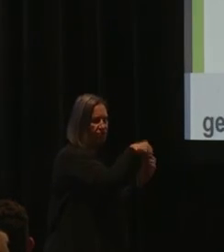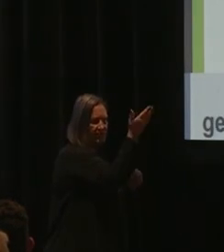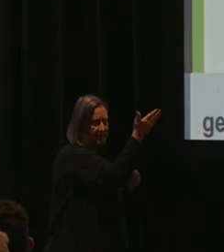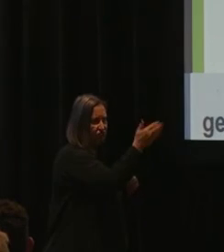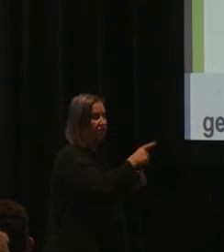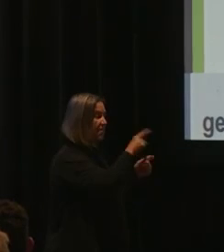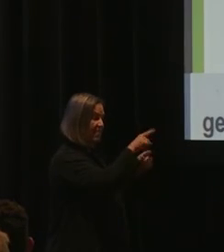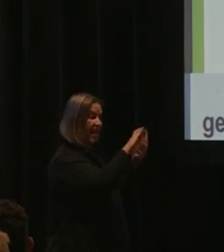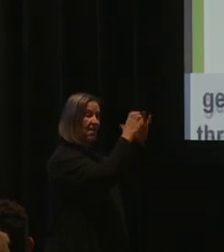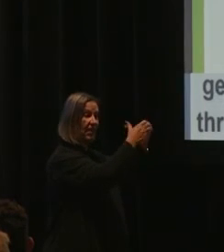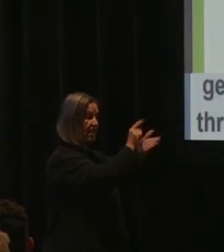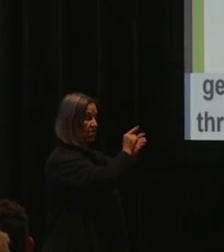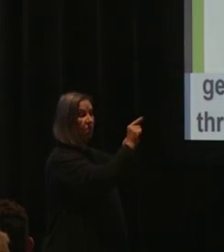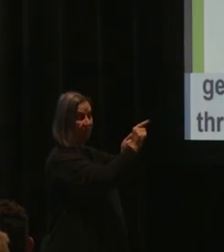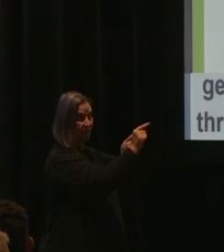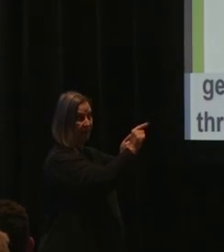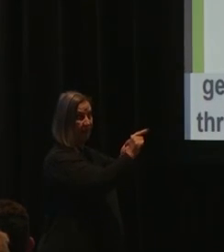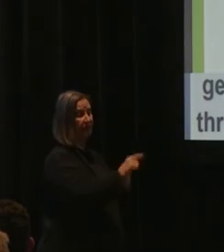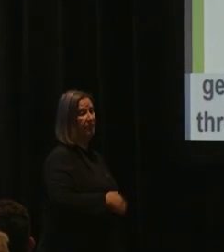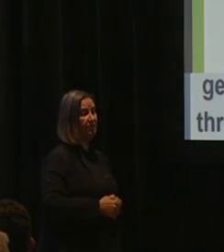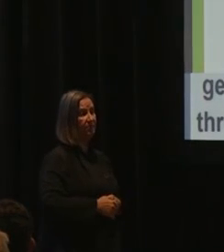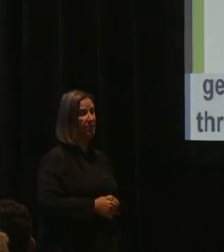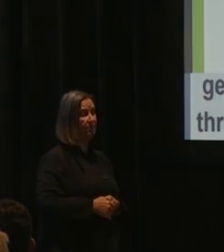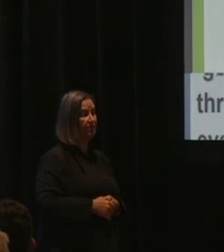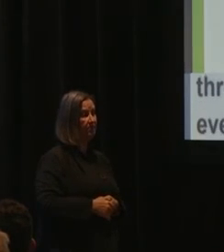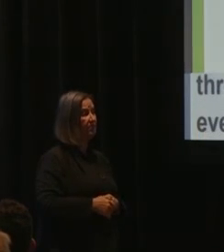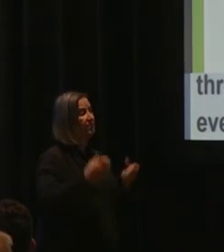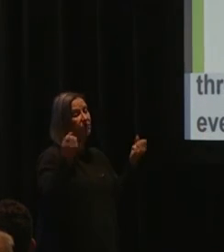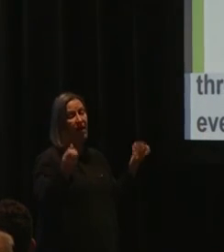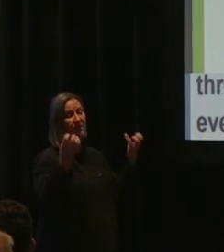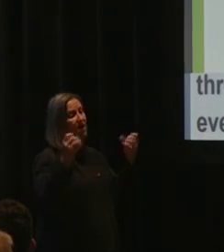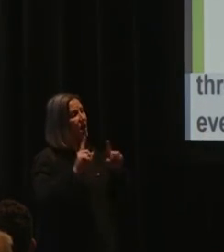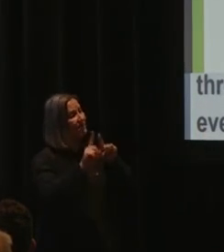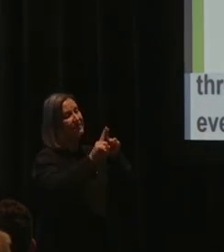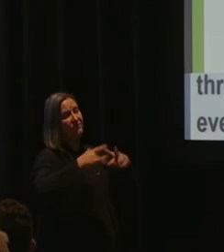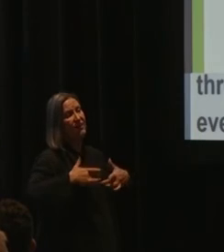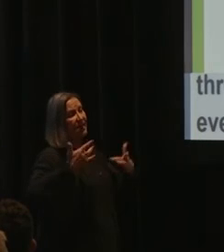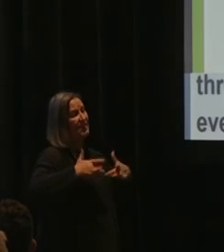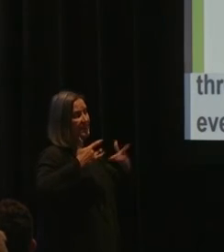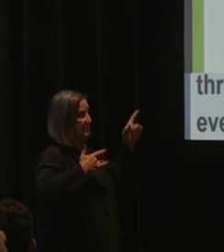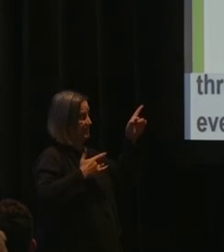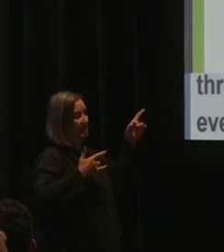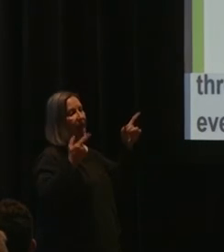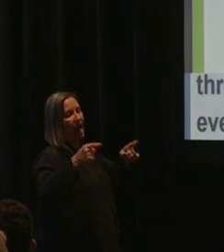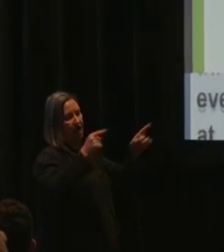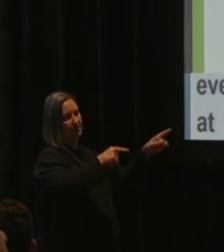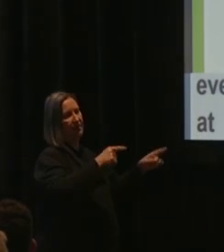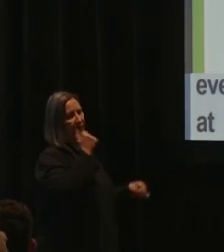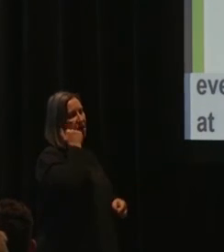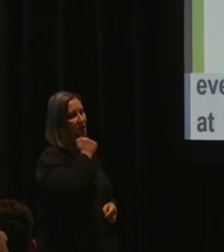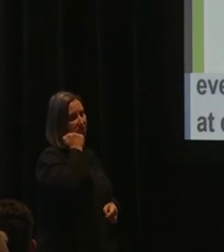the week, it's not just, every other day, but we have a lot of events happening at Ecocentro.